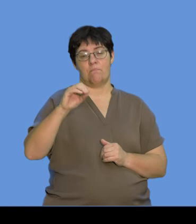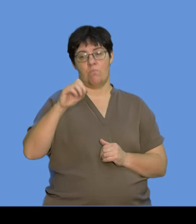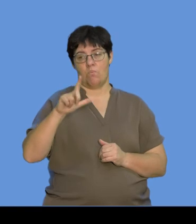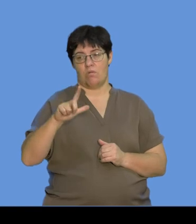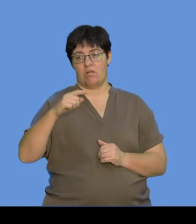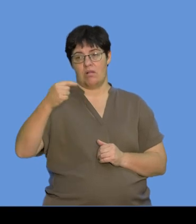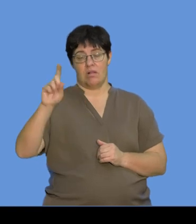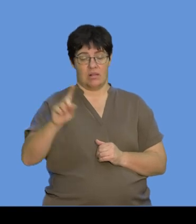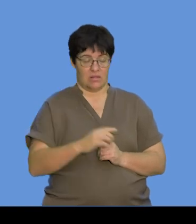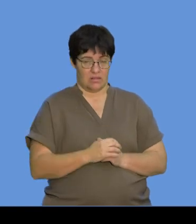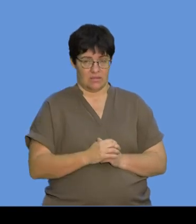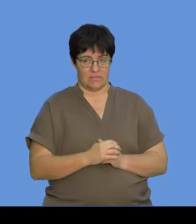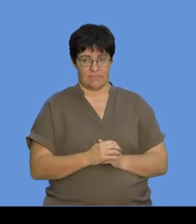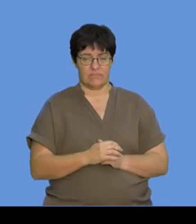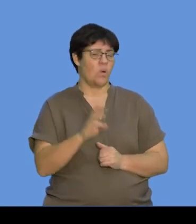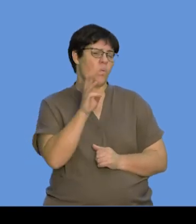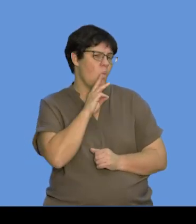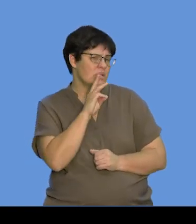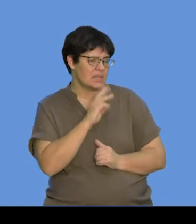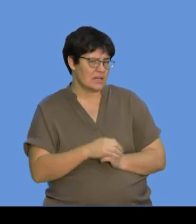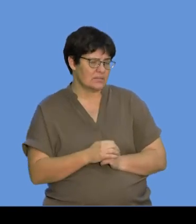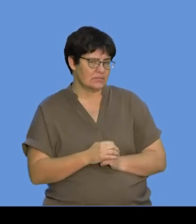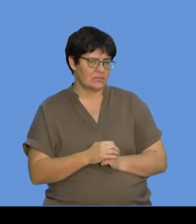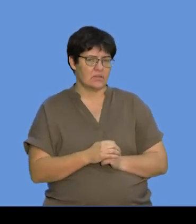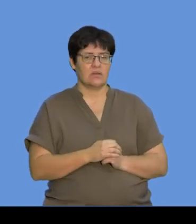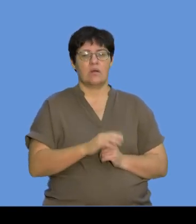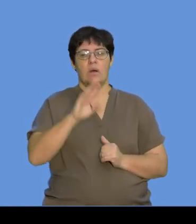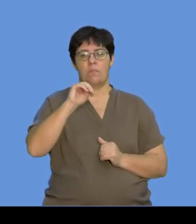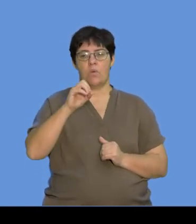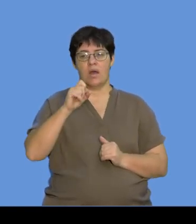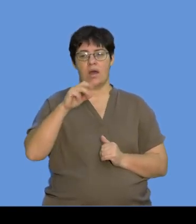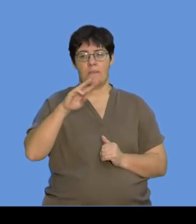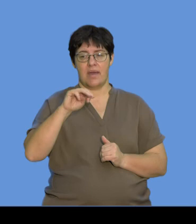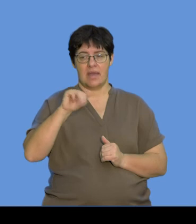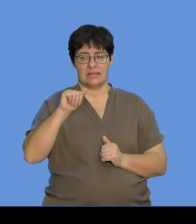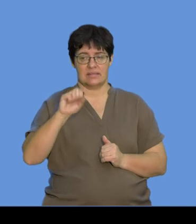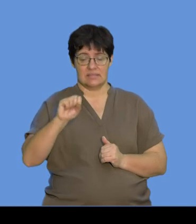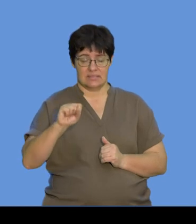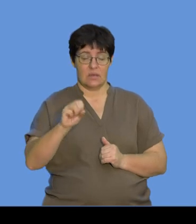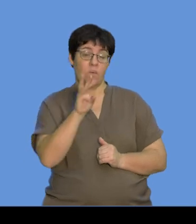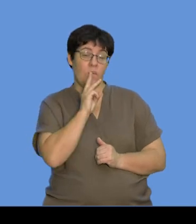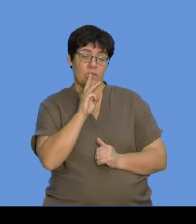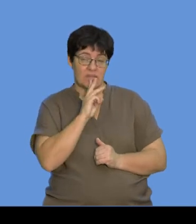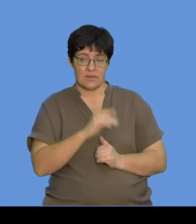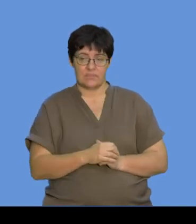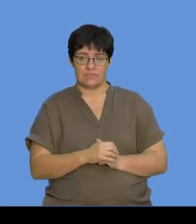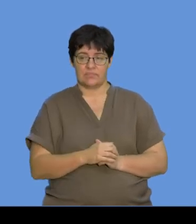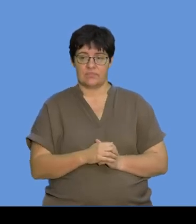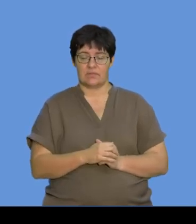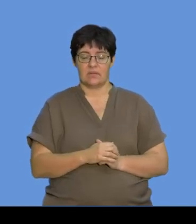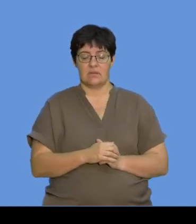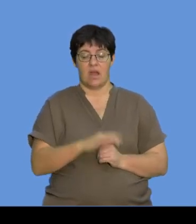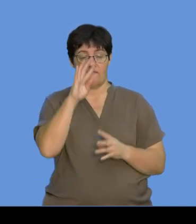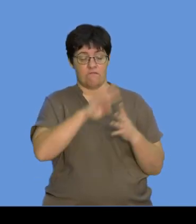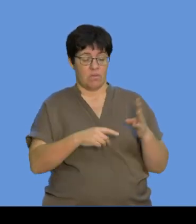mass. What about water? Molar mass of water, okay, is equals to, the formula suggests that